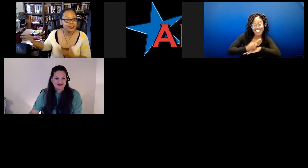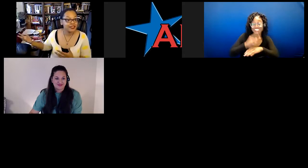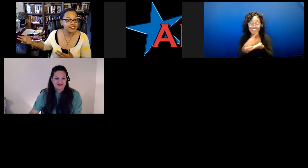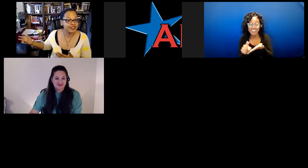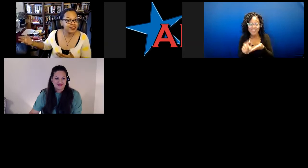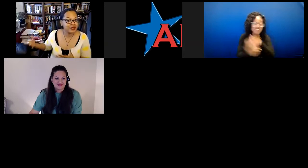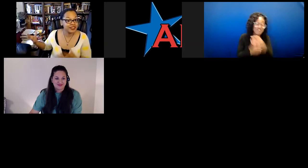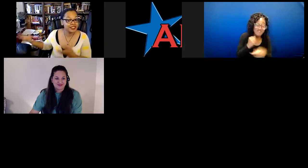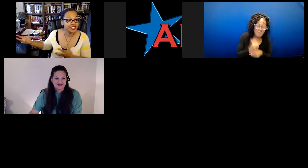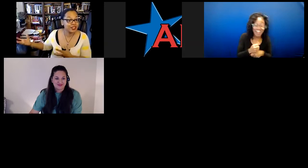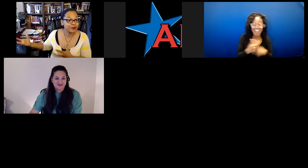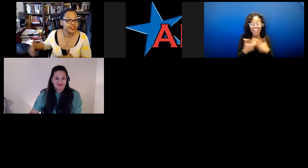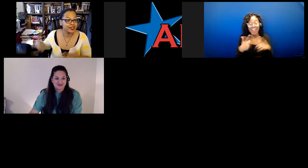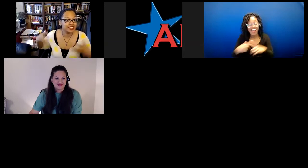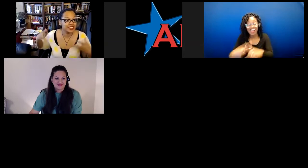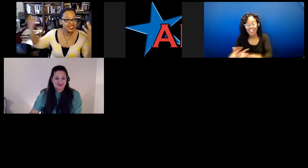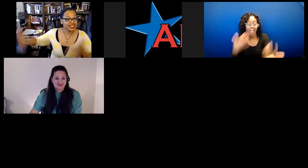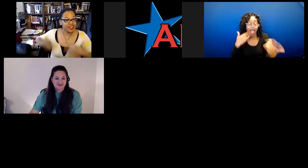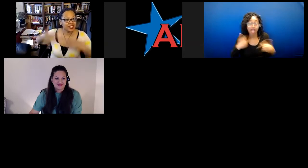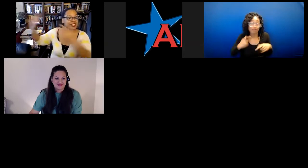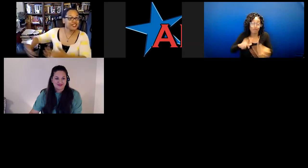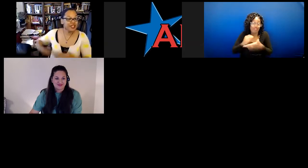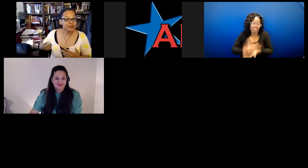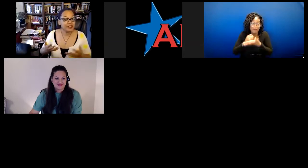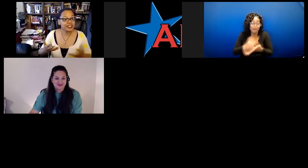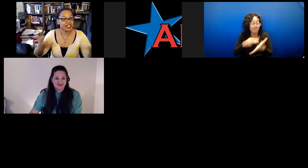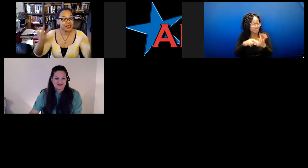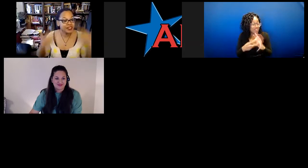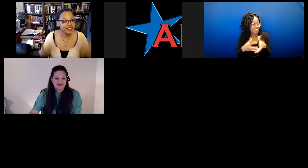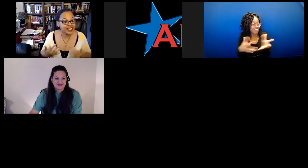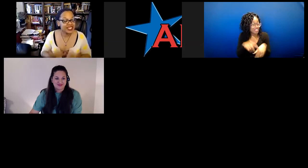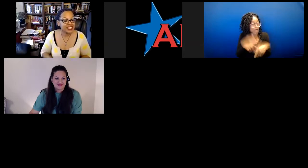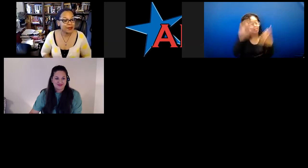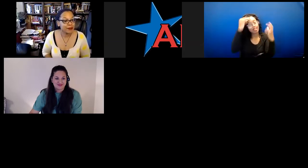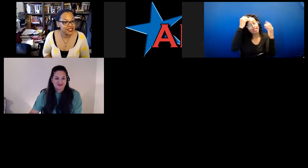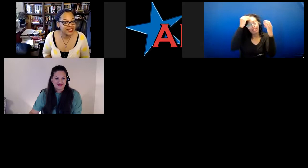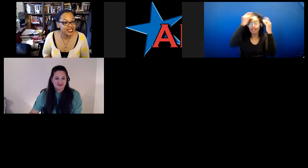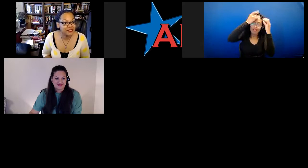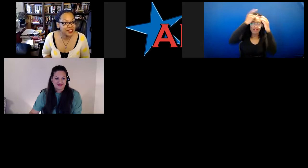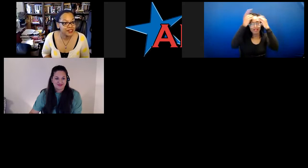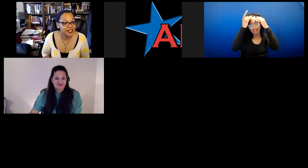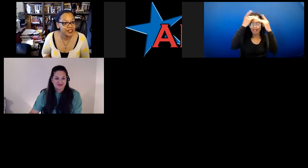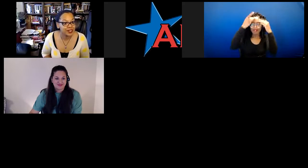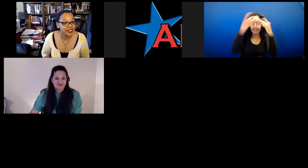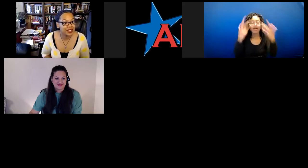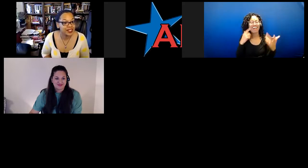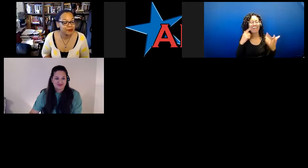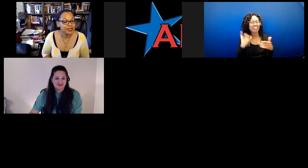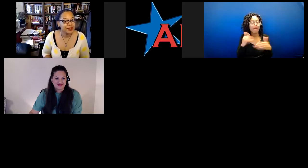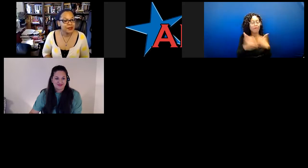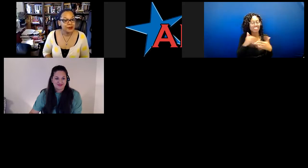go to, to therapy, so there's a lot of times when we're thinking about our thinking that process takes a very, very long